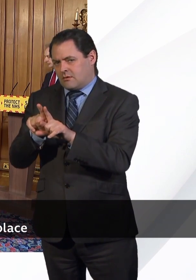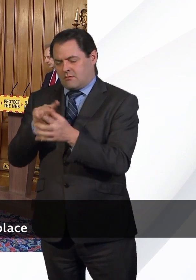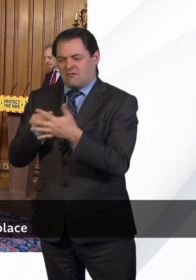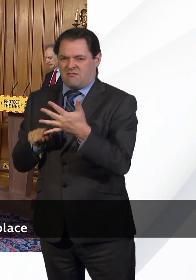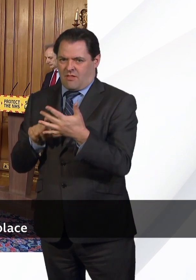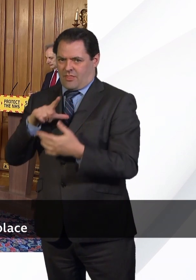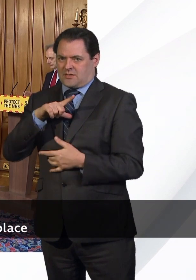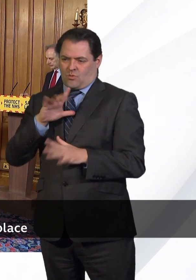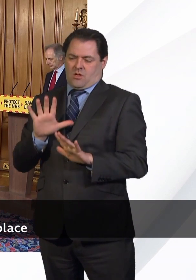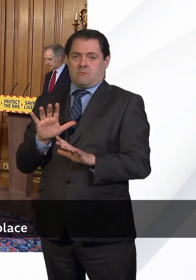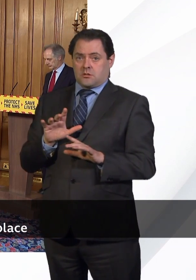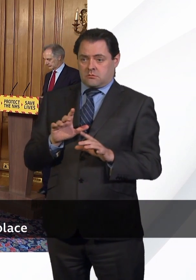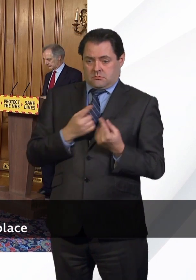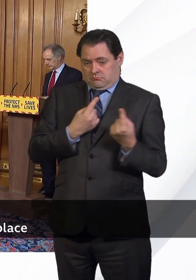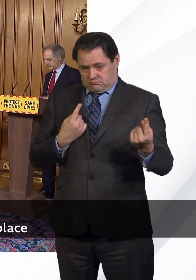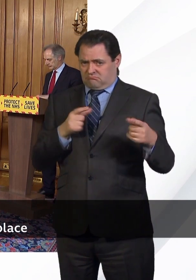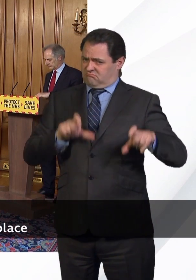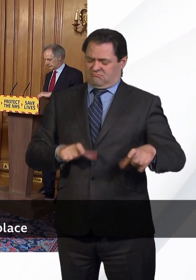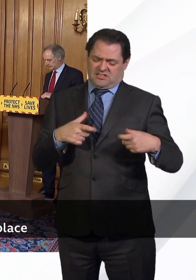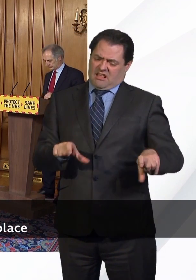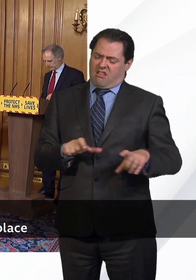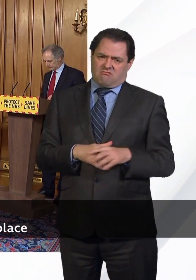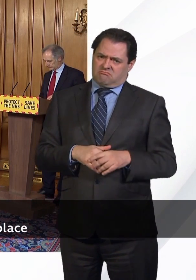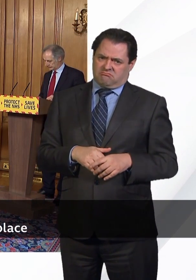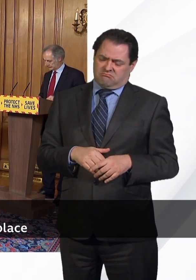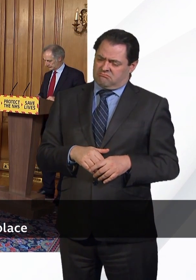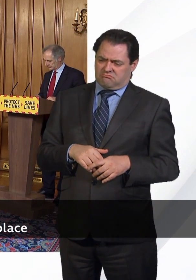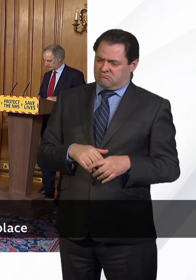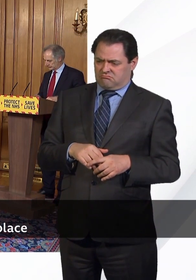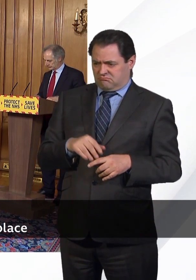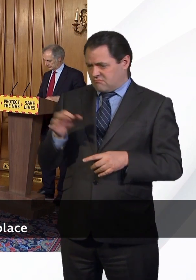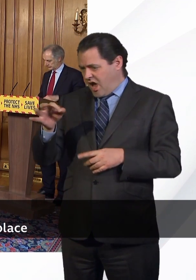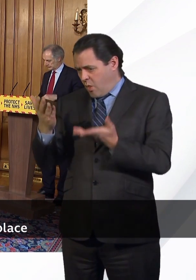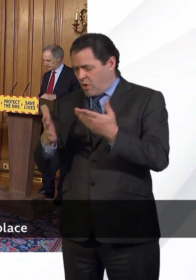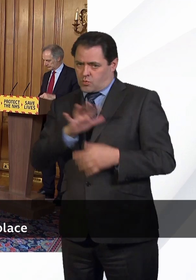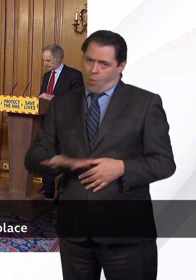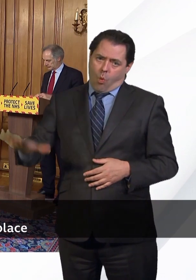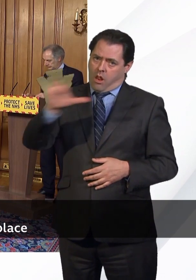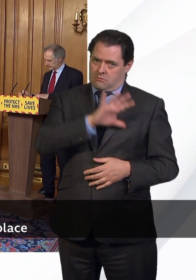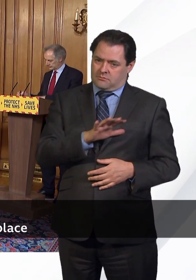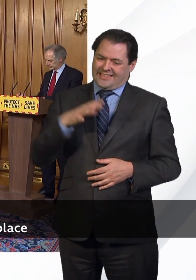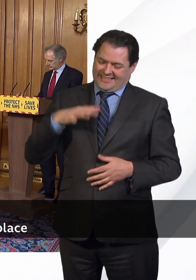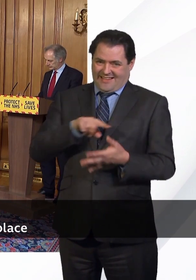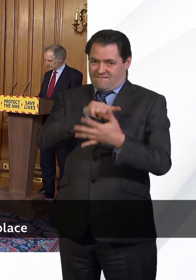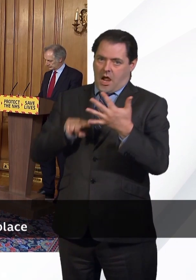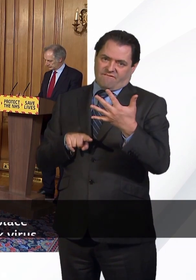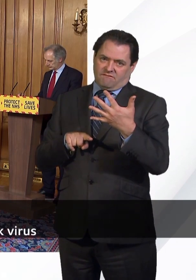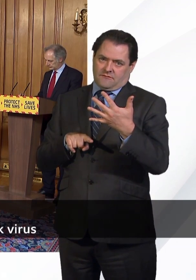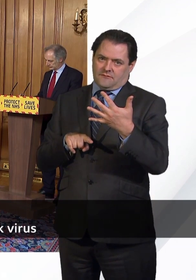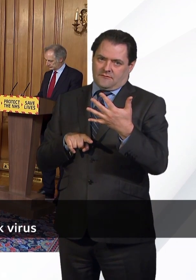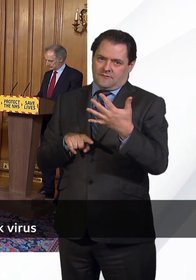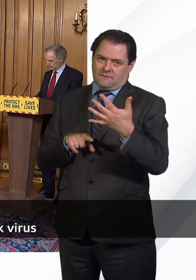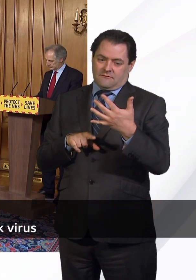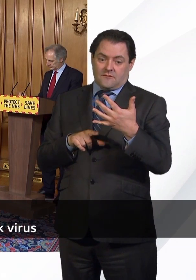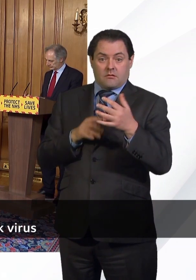social distancing will only take place when the 5 tests are met, and that's nationally